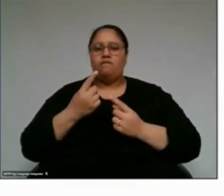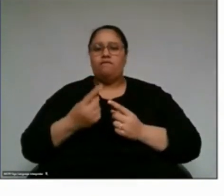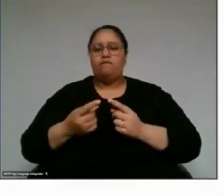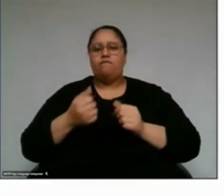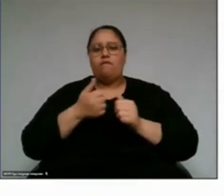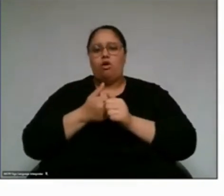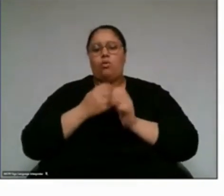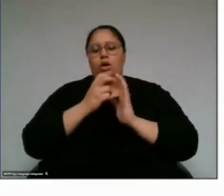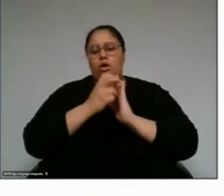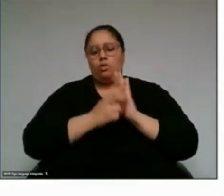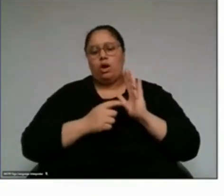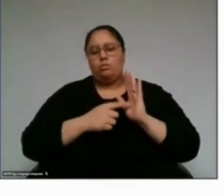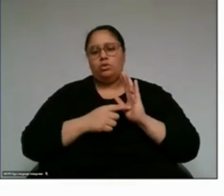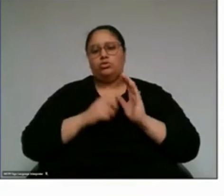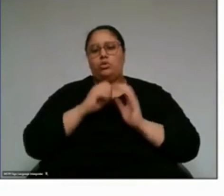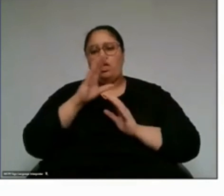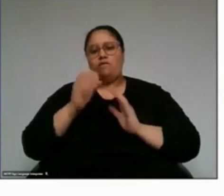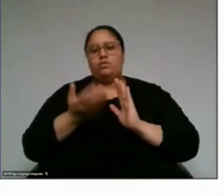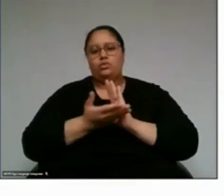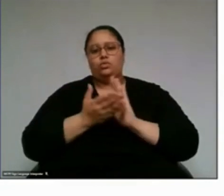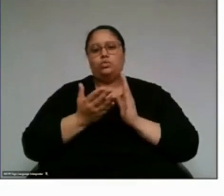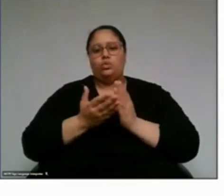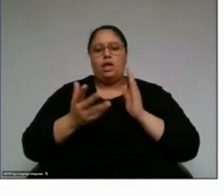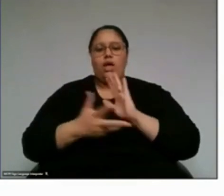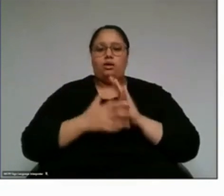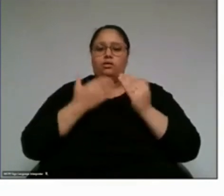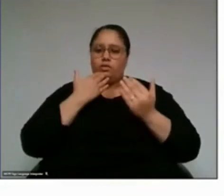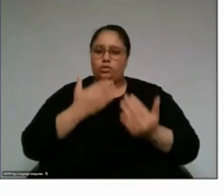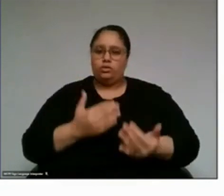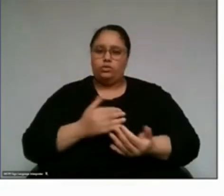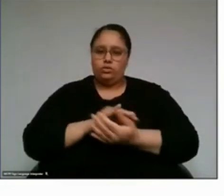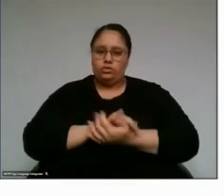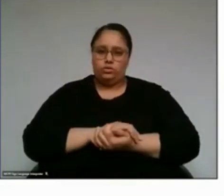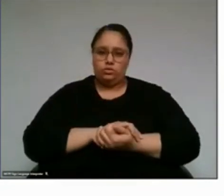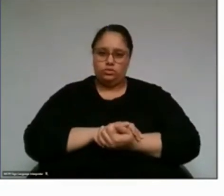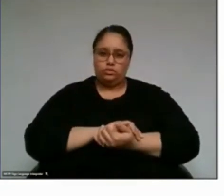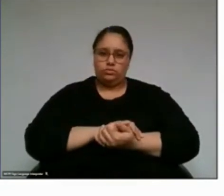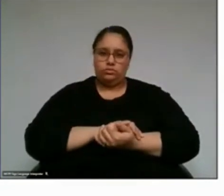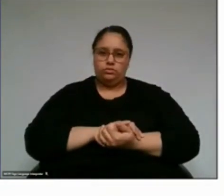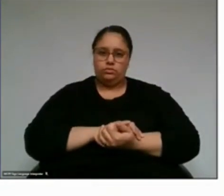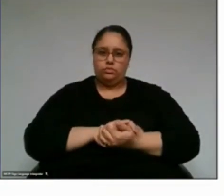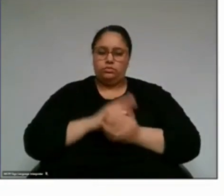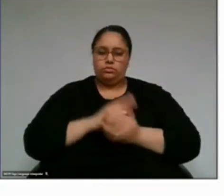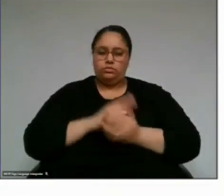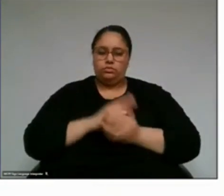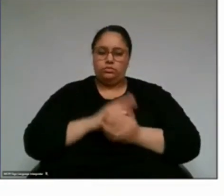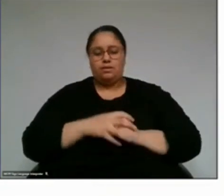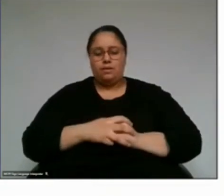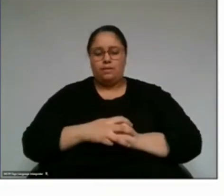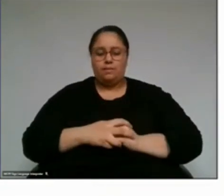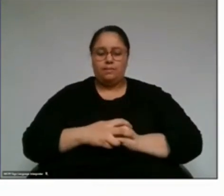requirements of the South African Schools Act. I thank you. Thank you very much, Honourable Bartman. I recognise the Honourable Cassiem.